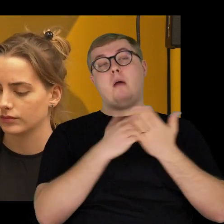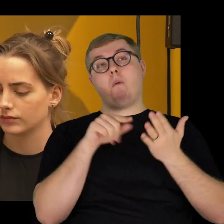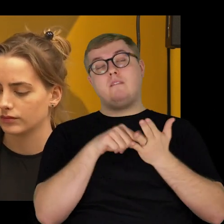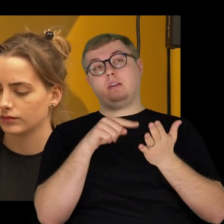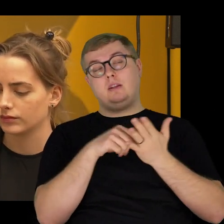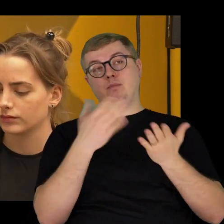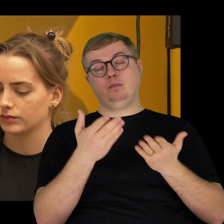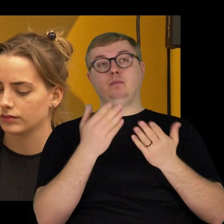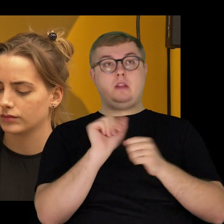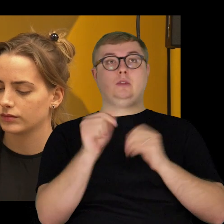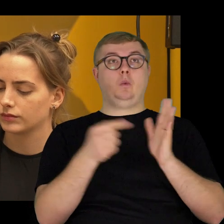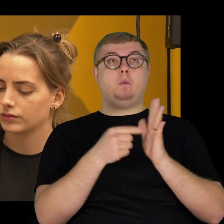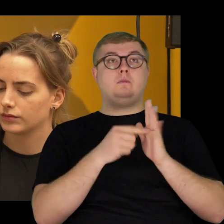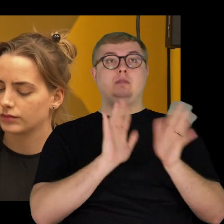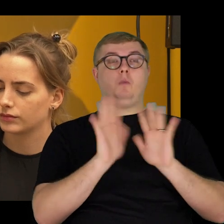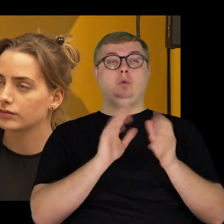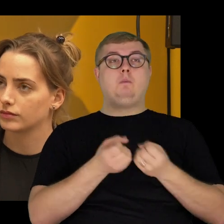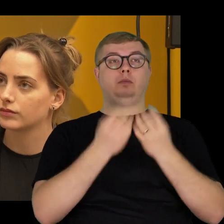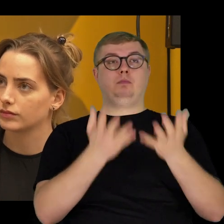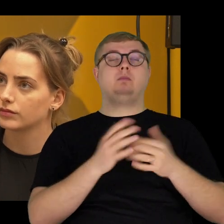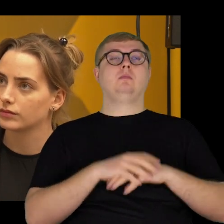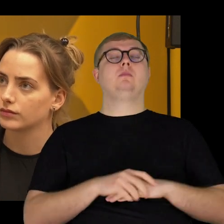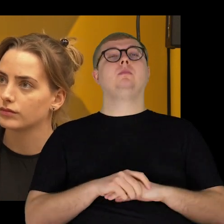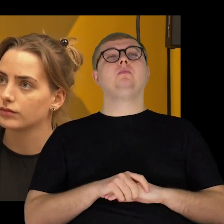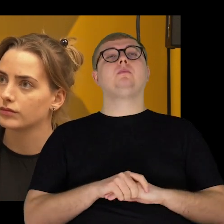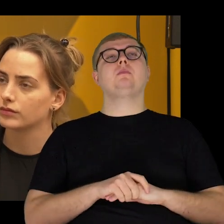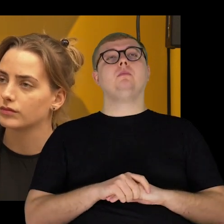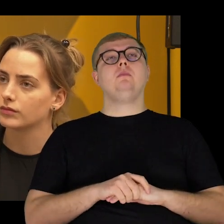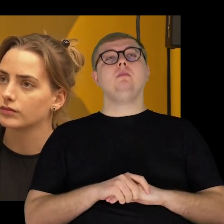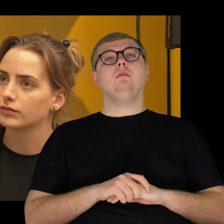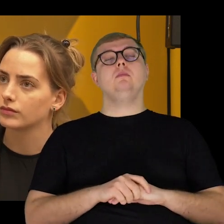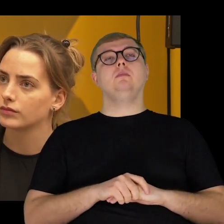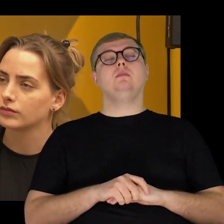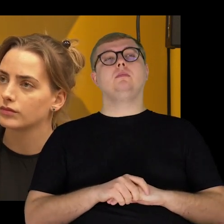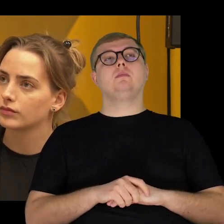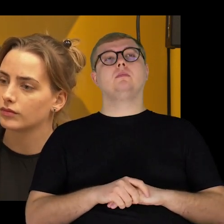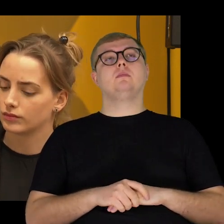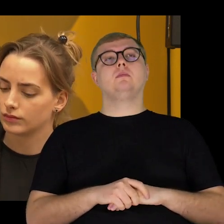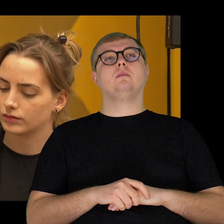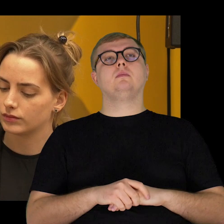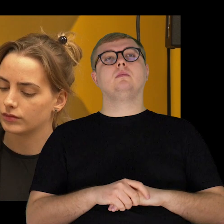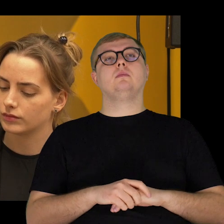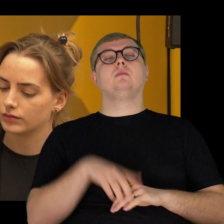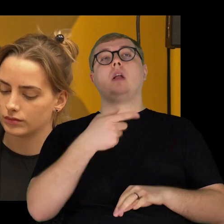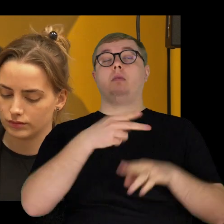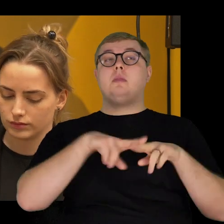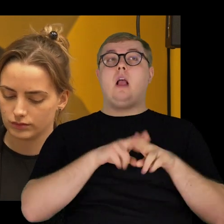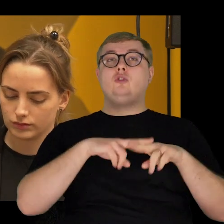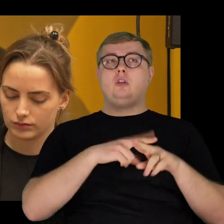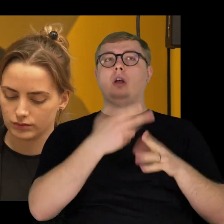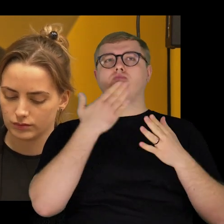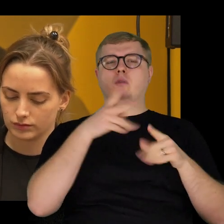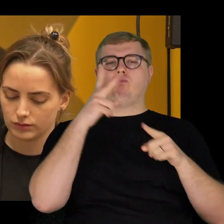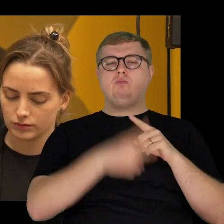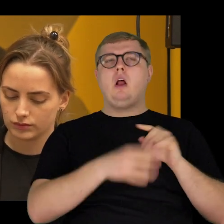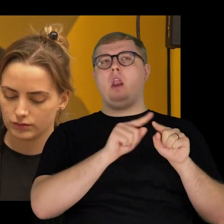is a tool for it, because it's breaking with the linearity where you always have